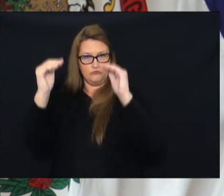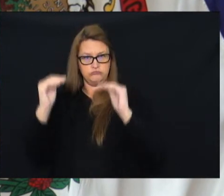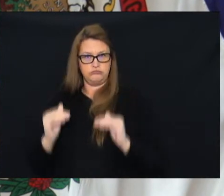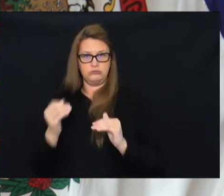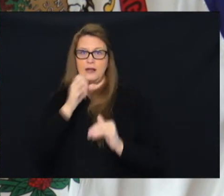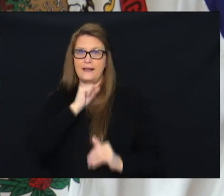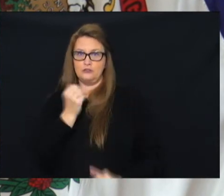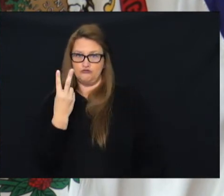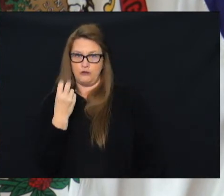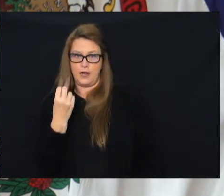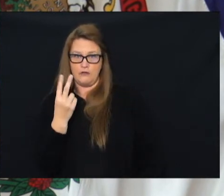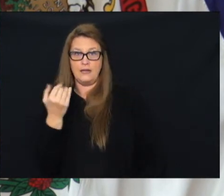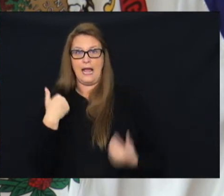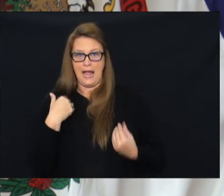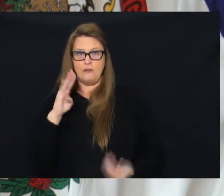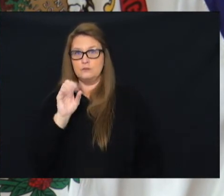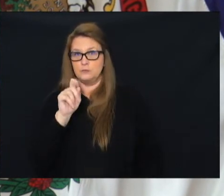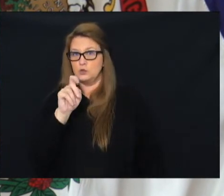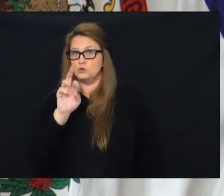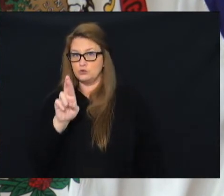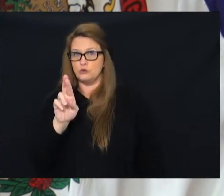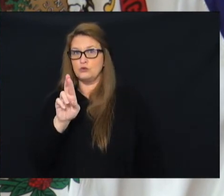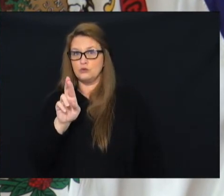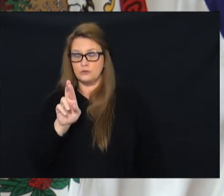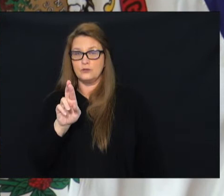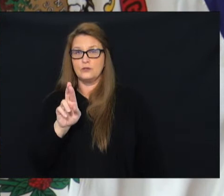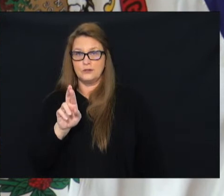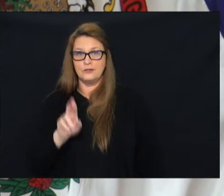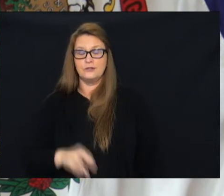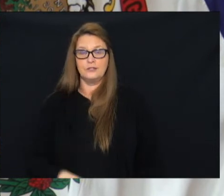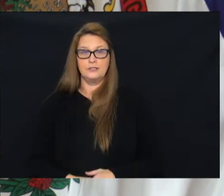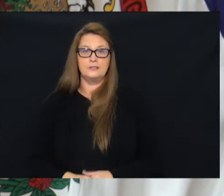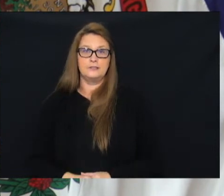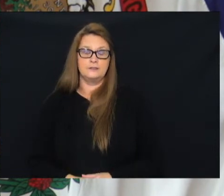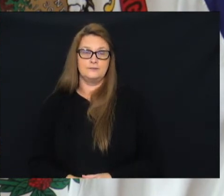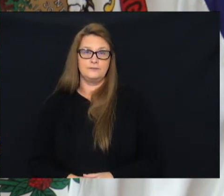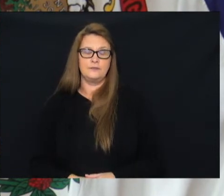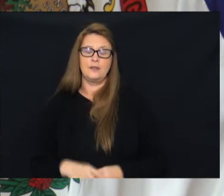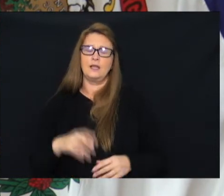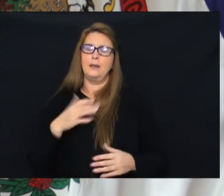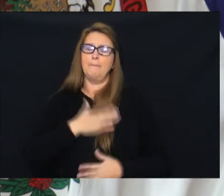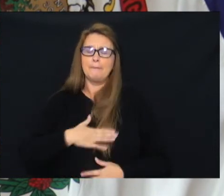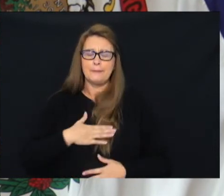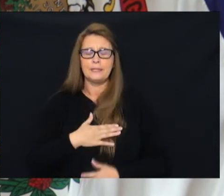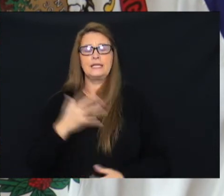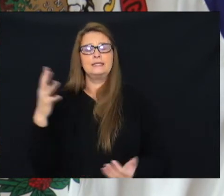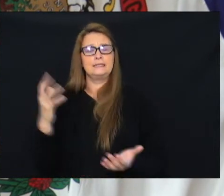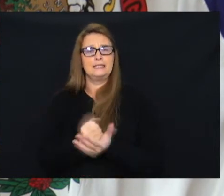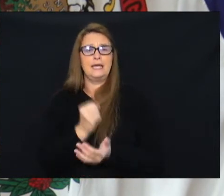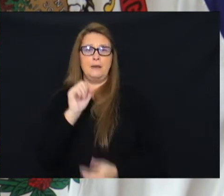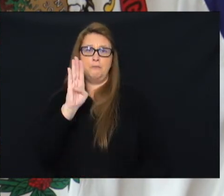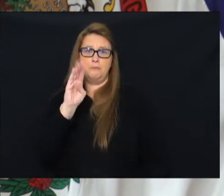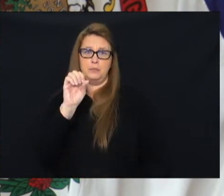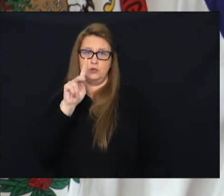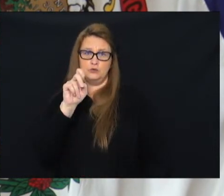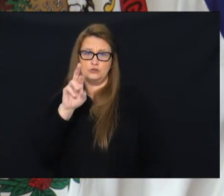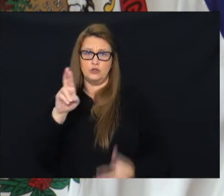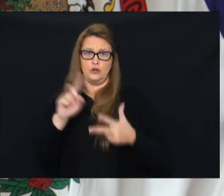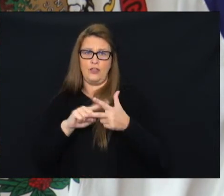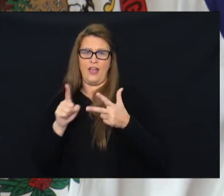12 and older. And so I can't tell you enough about getting your booster shots. You really, really need to